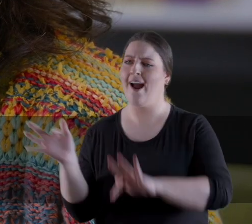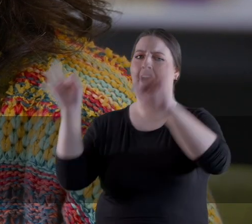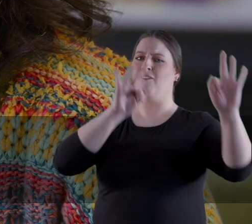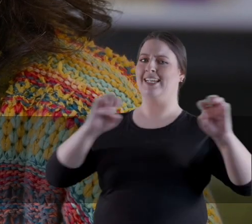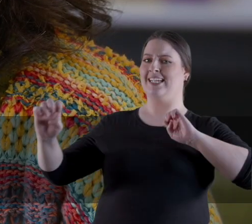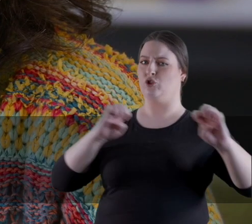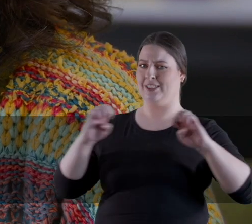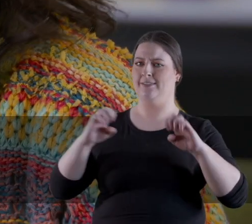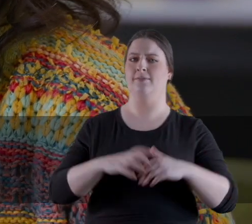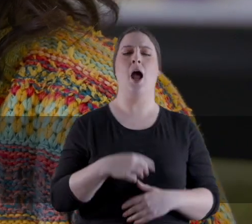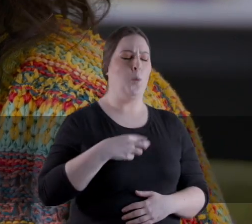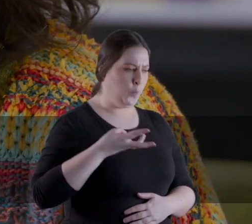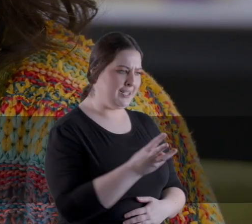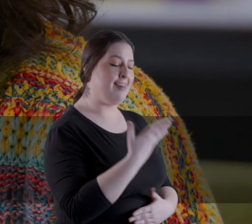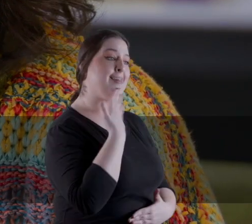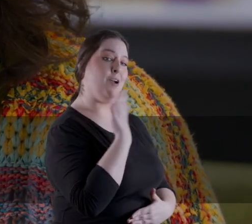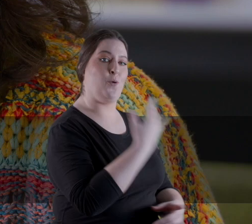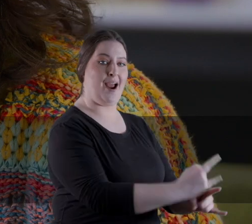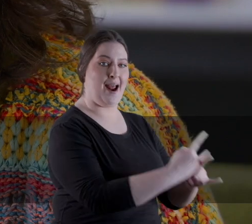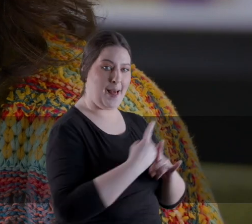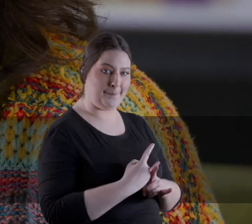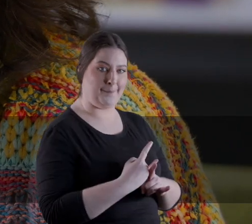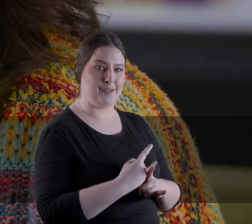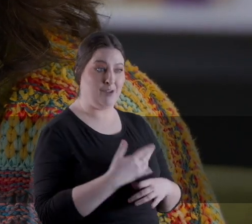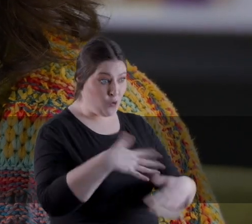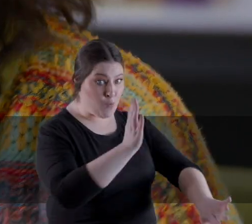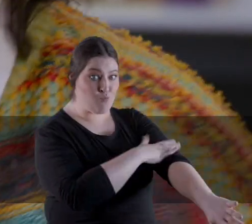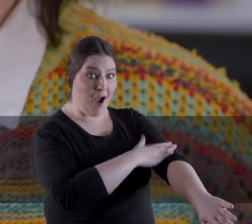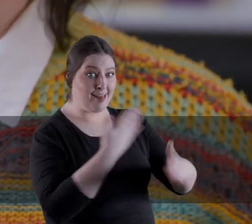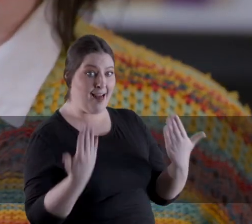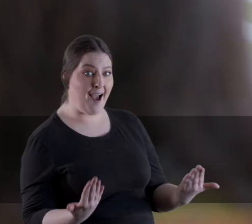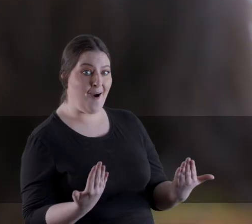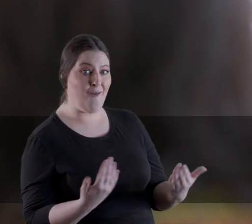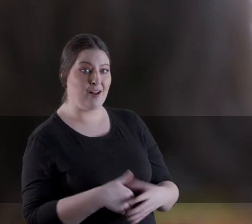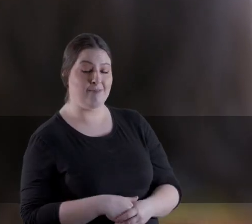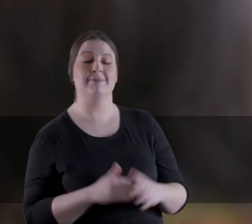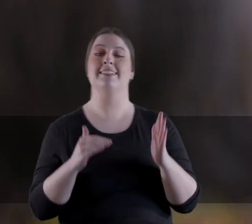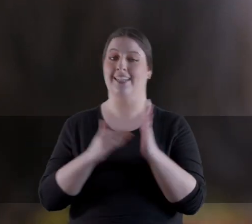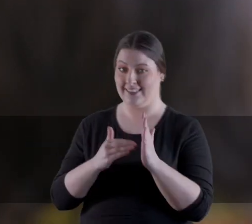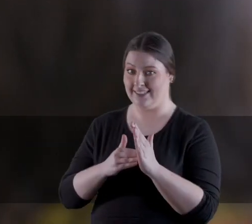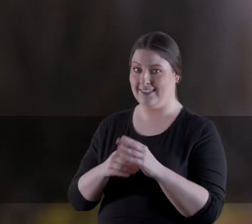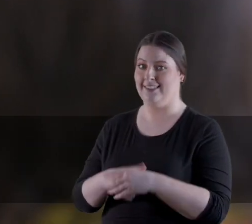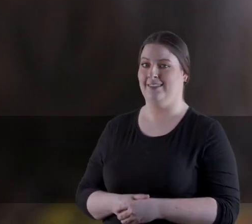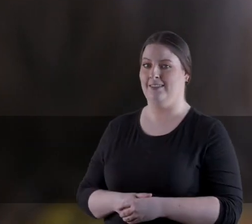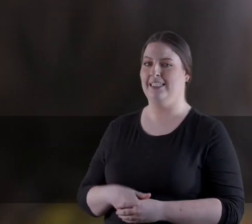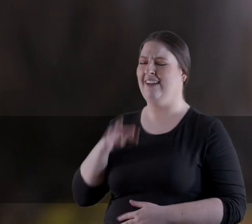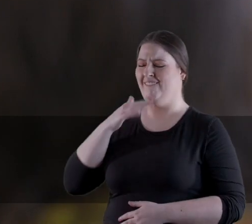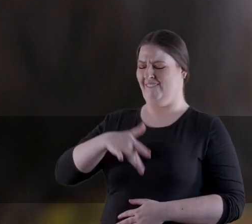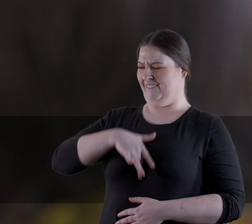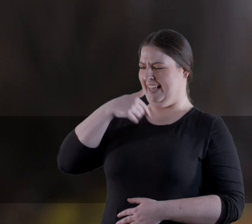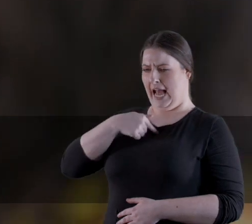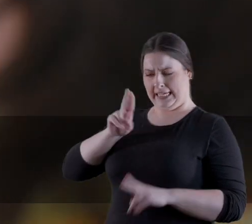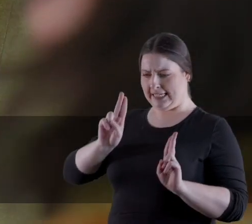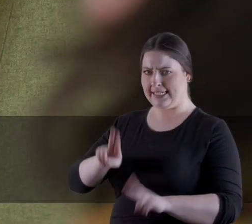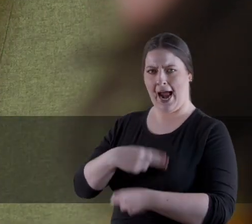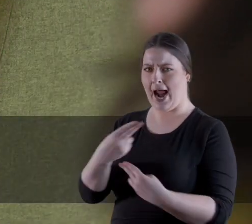after doing exercises. I will. Thank you for all your help. Do you want to go for a walk now? Yes. And if you